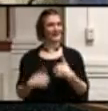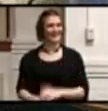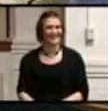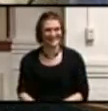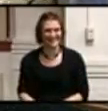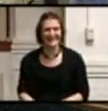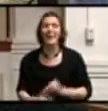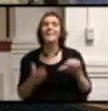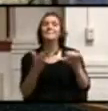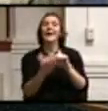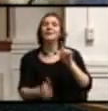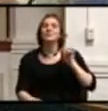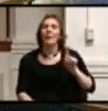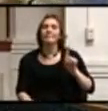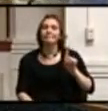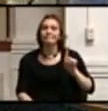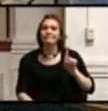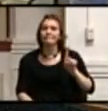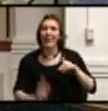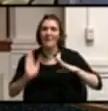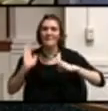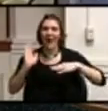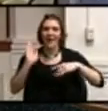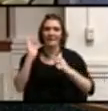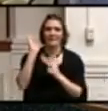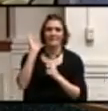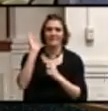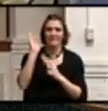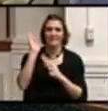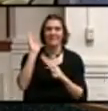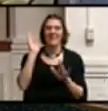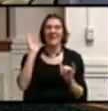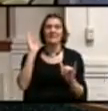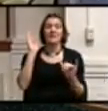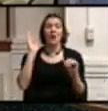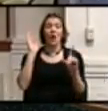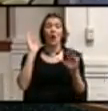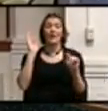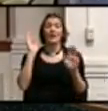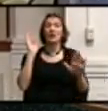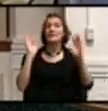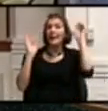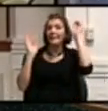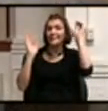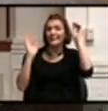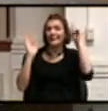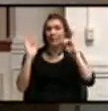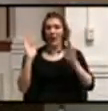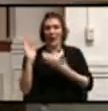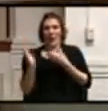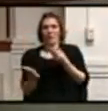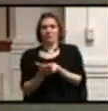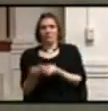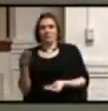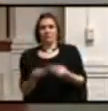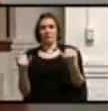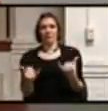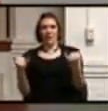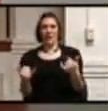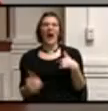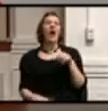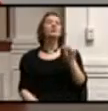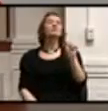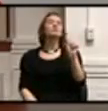So we'll start on page one. The very bottom of page one is the auditor's opinion on these financial statements, and I'll just read part